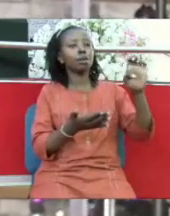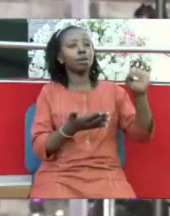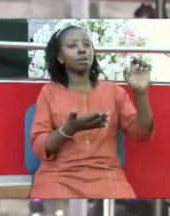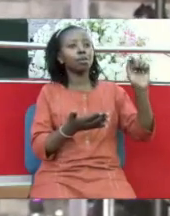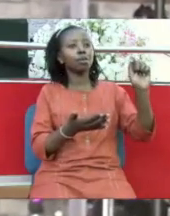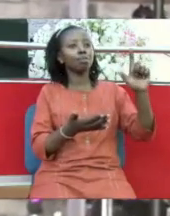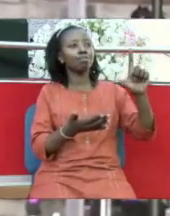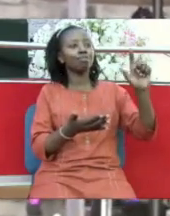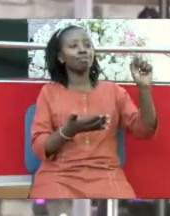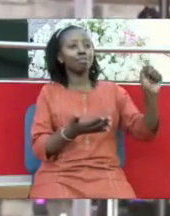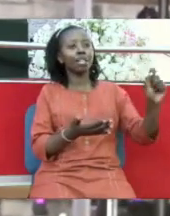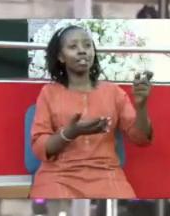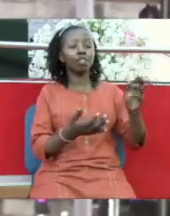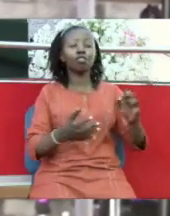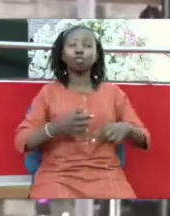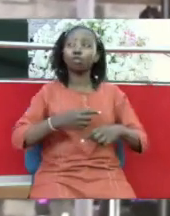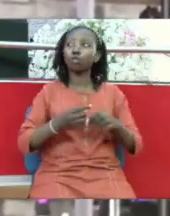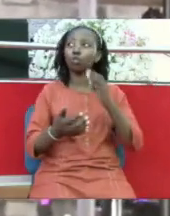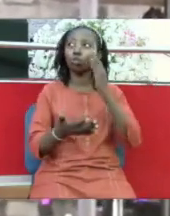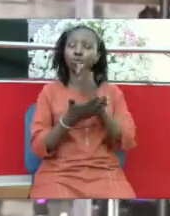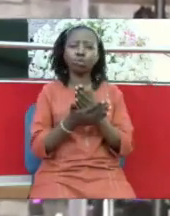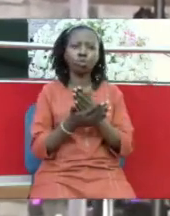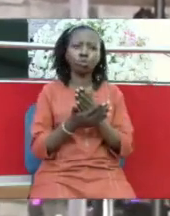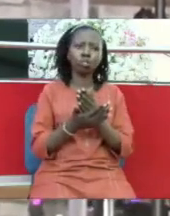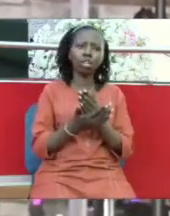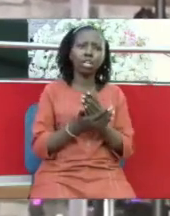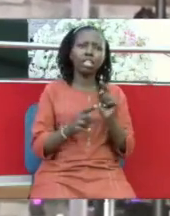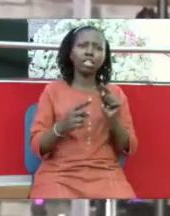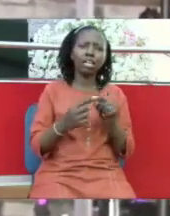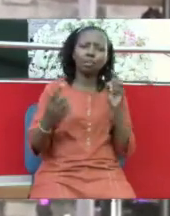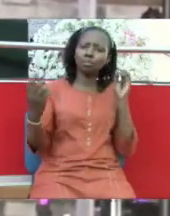This soldier who is going to face the enemy